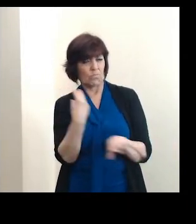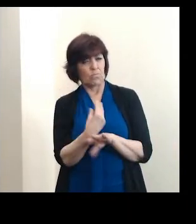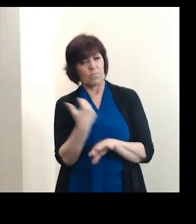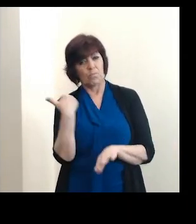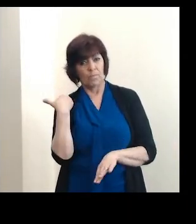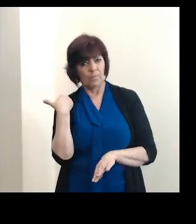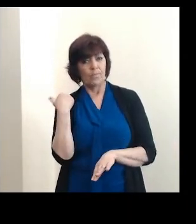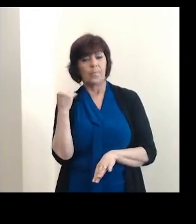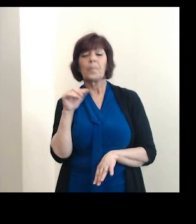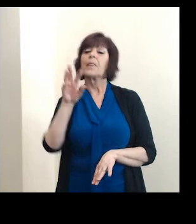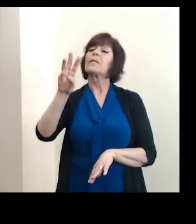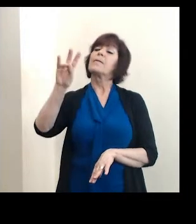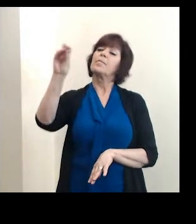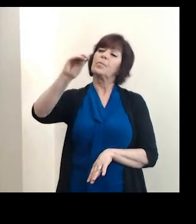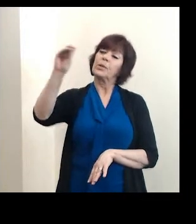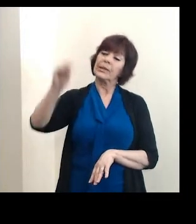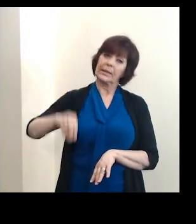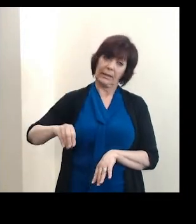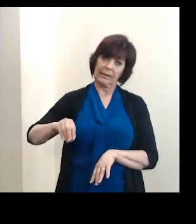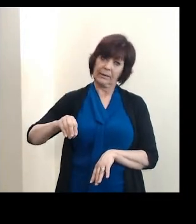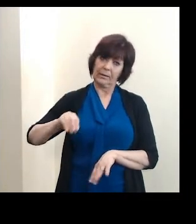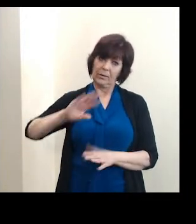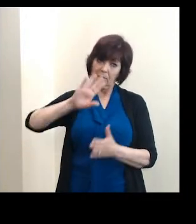that 67% of